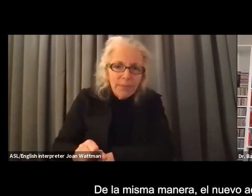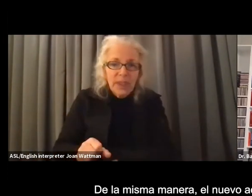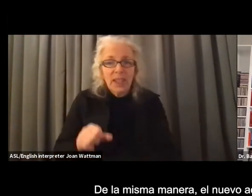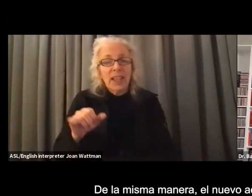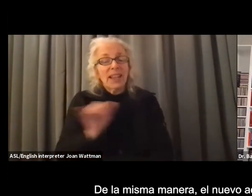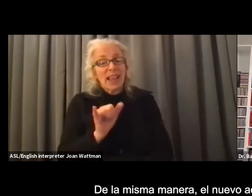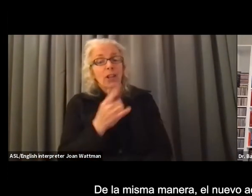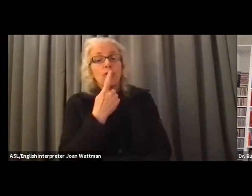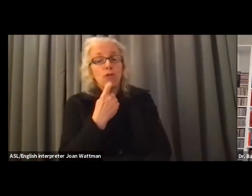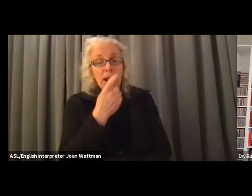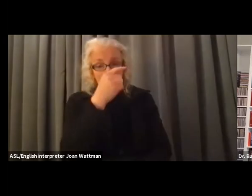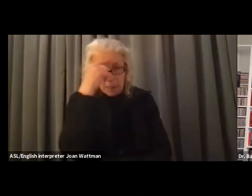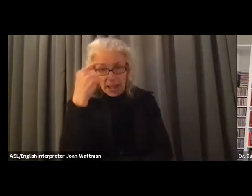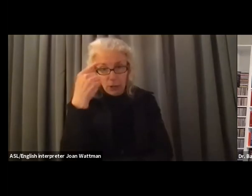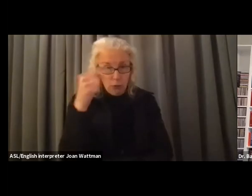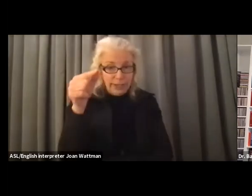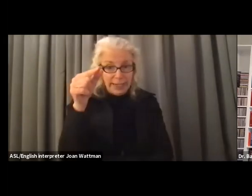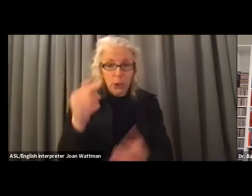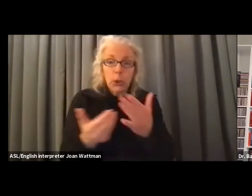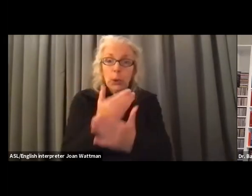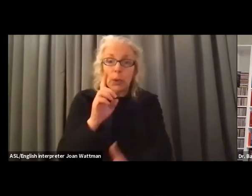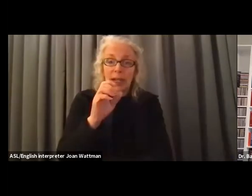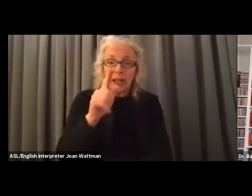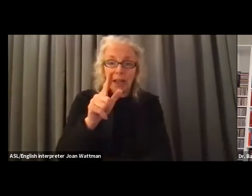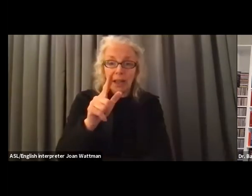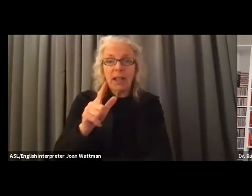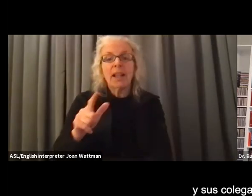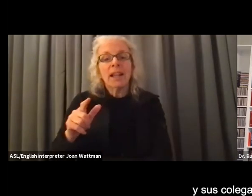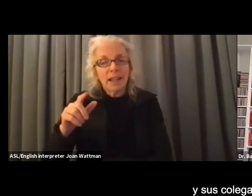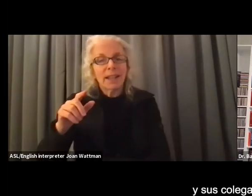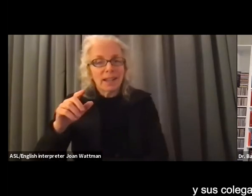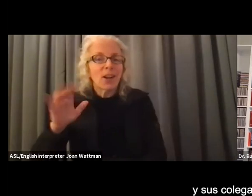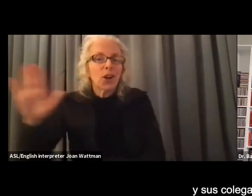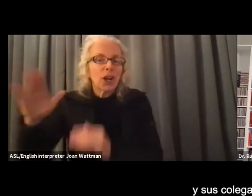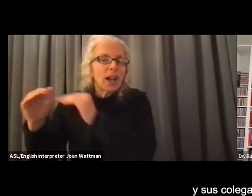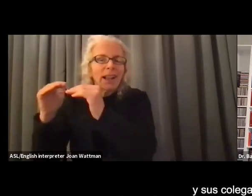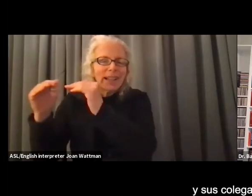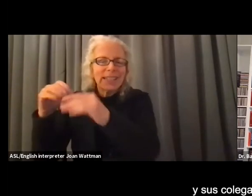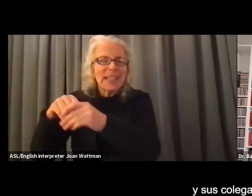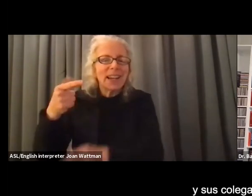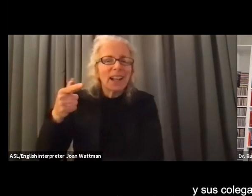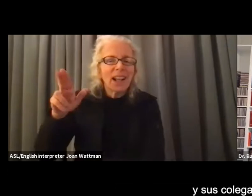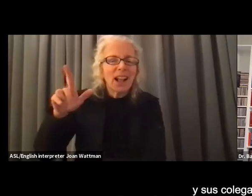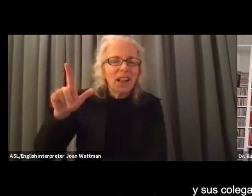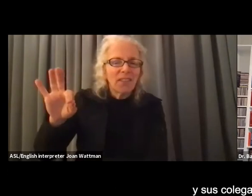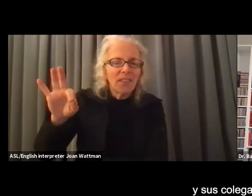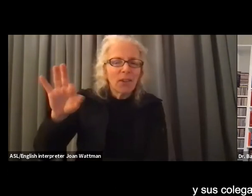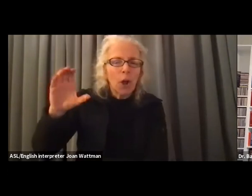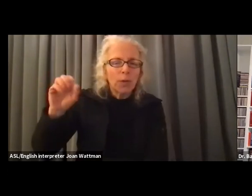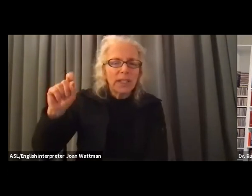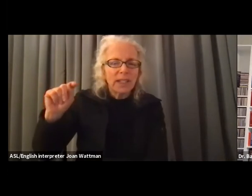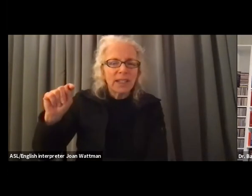Green New Deal, which has been championed by people like Colette Pichon Battle and her colleagues at the Gulf Coast Center for Law and